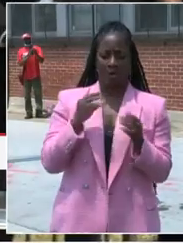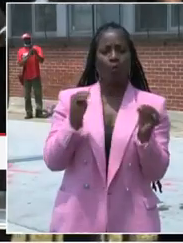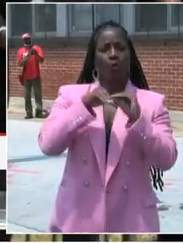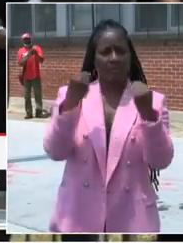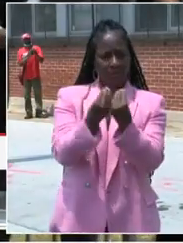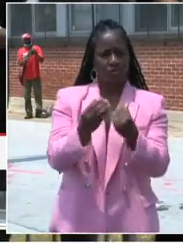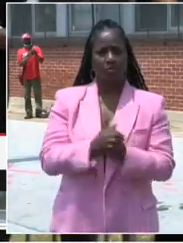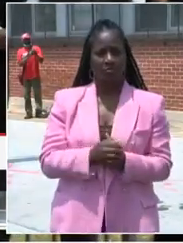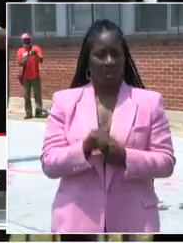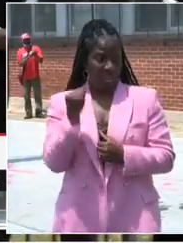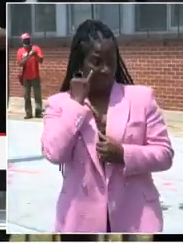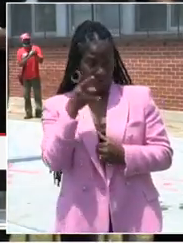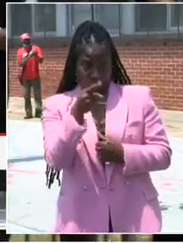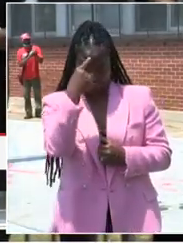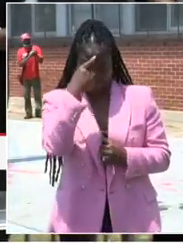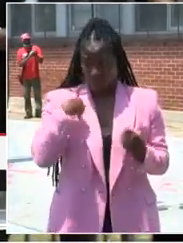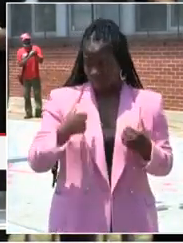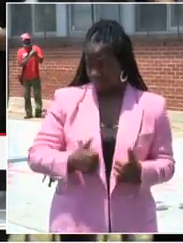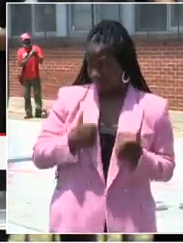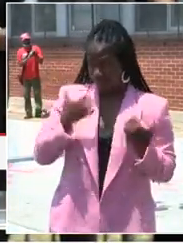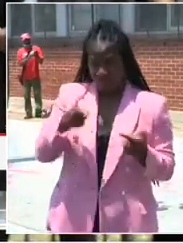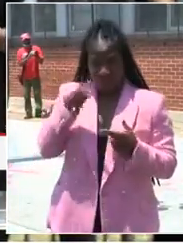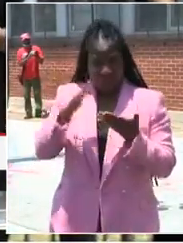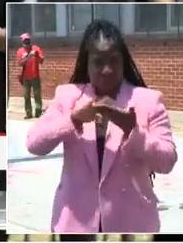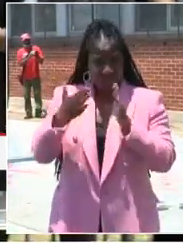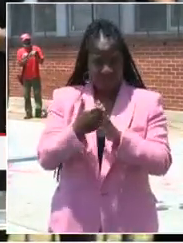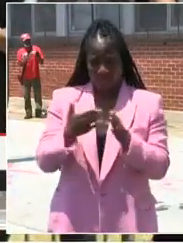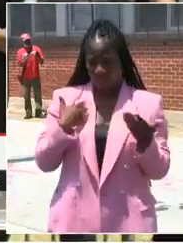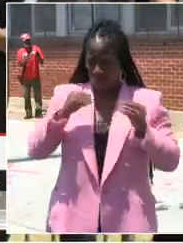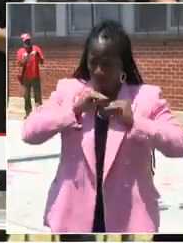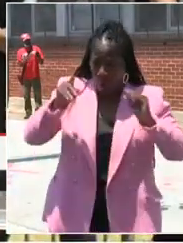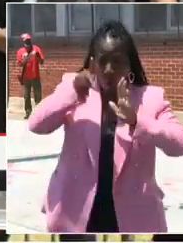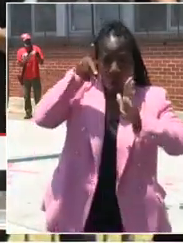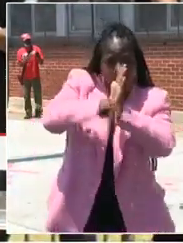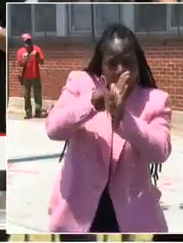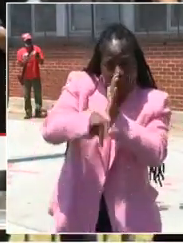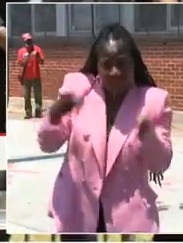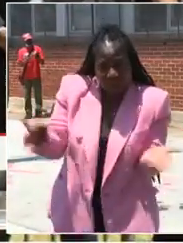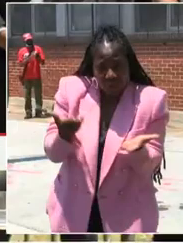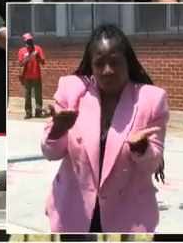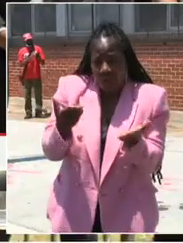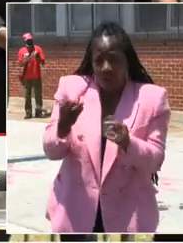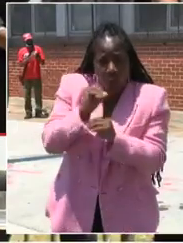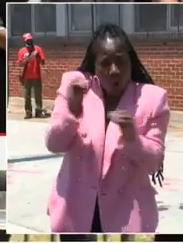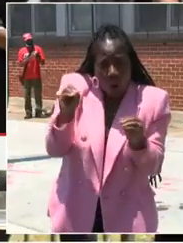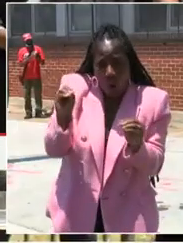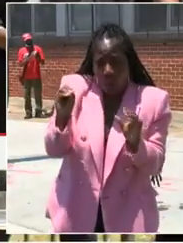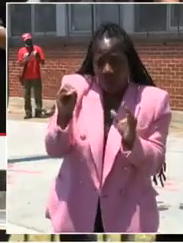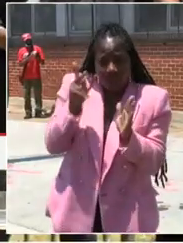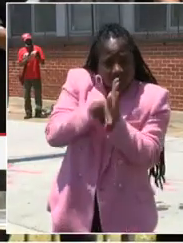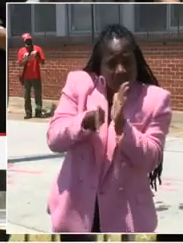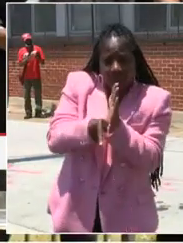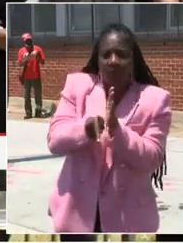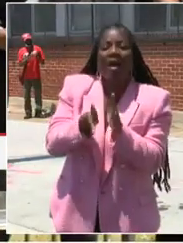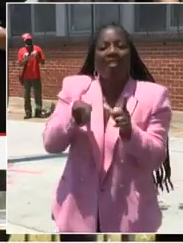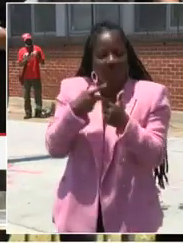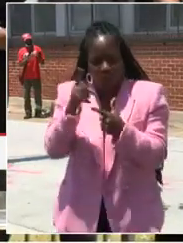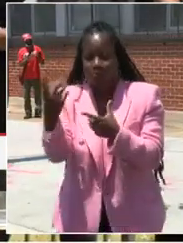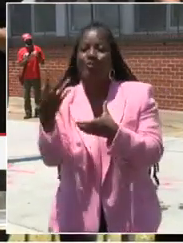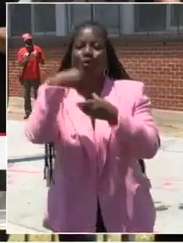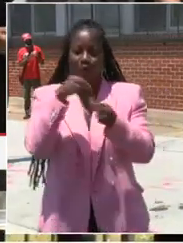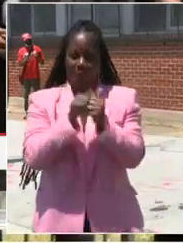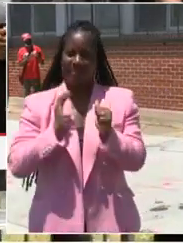you really think that we can live in a city that is murder-free, zero, right, you're a part of the No Slide Zone. And we really have